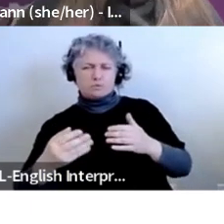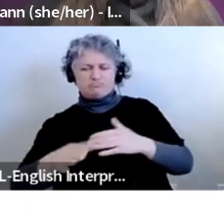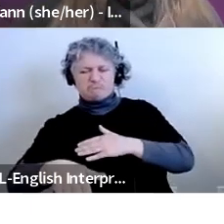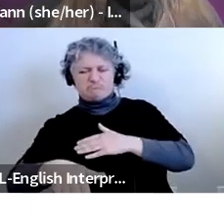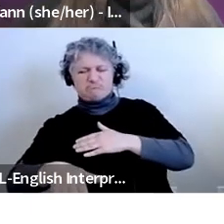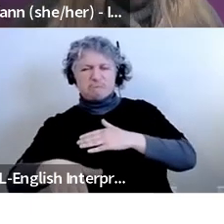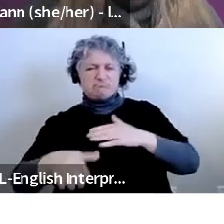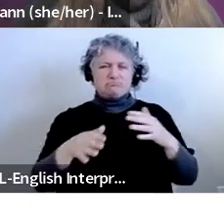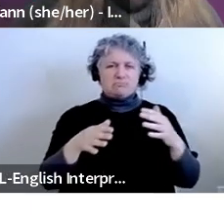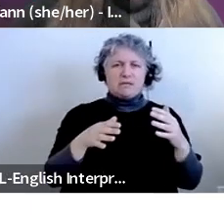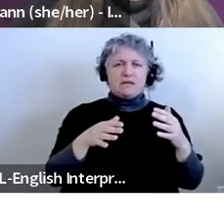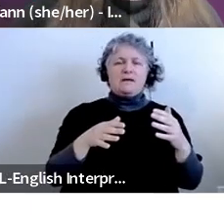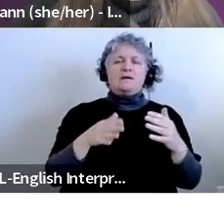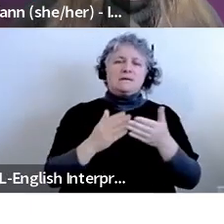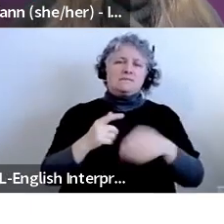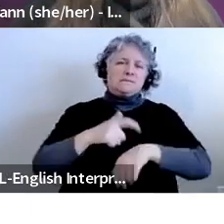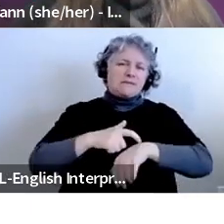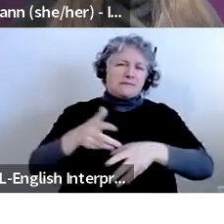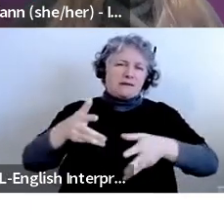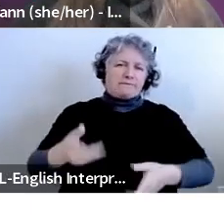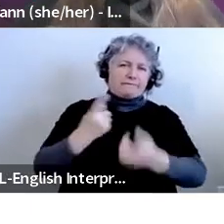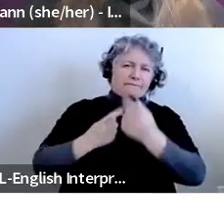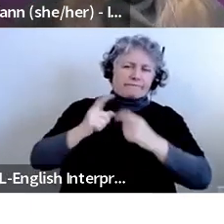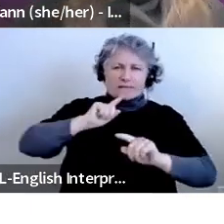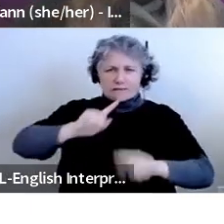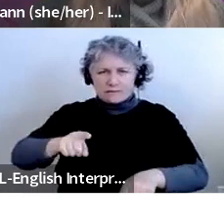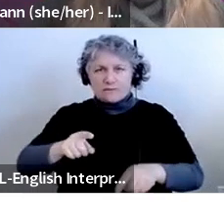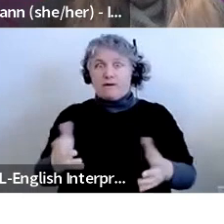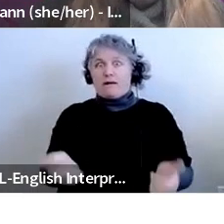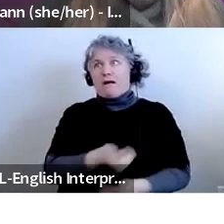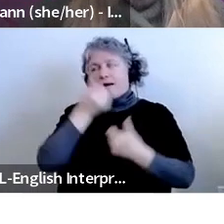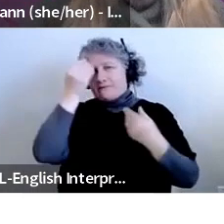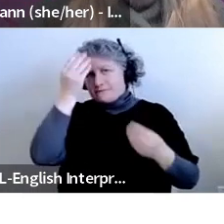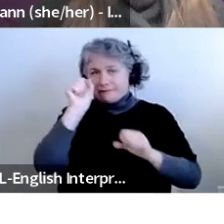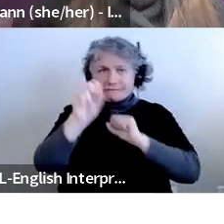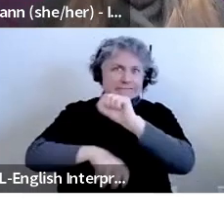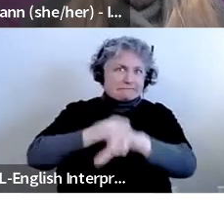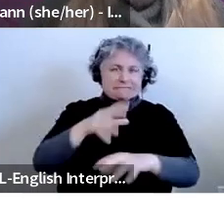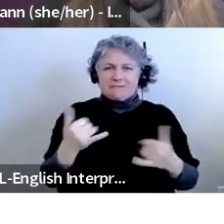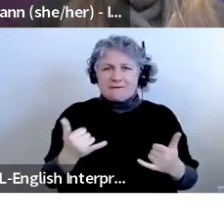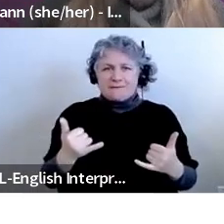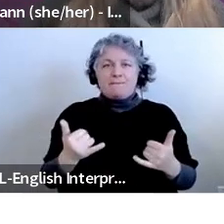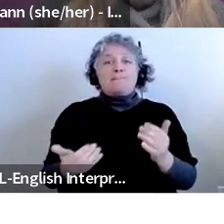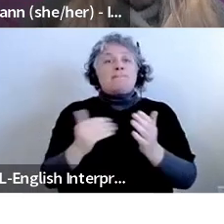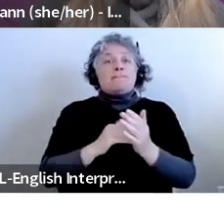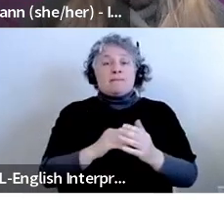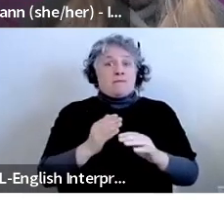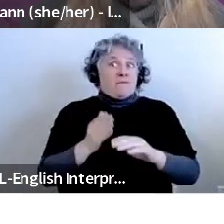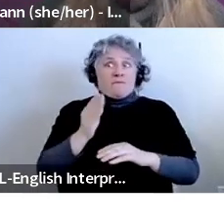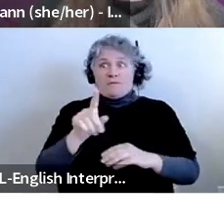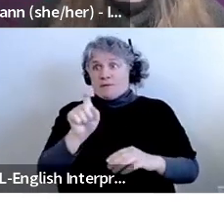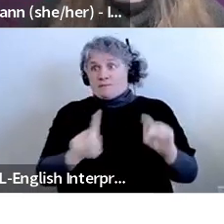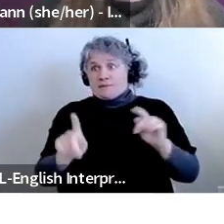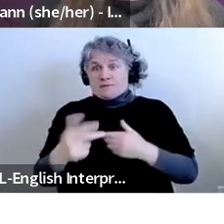then we'll have some Q&A as well. So I have a lot to cover today, and we have, again, over 100 people on the